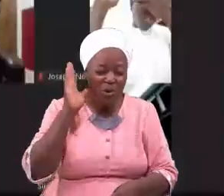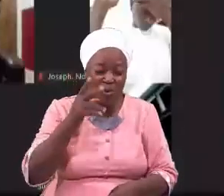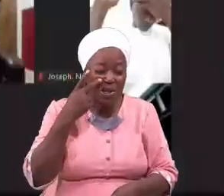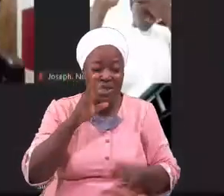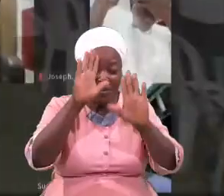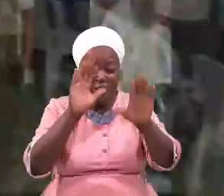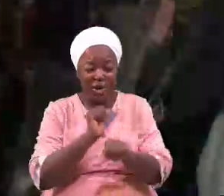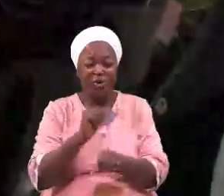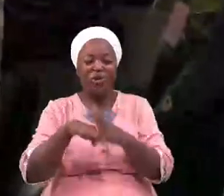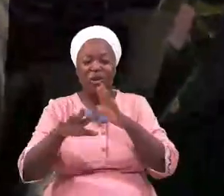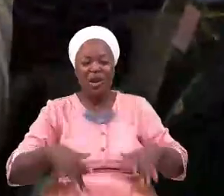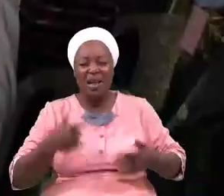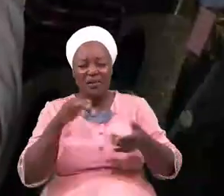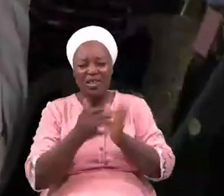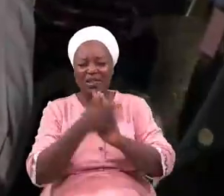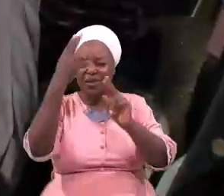in your life.